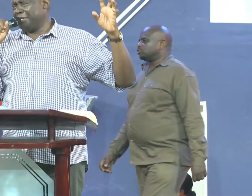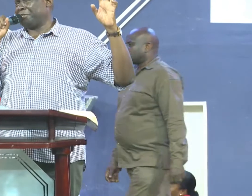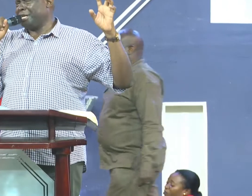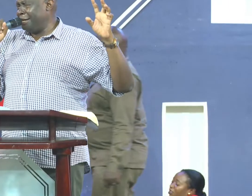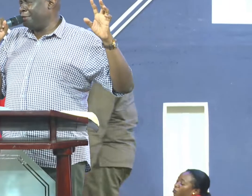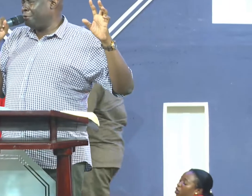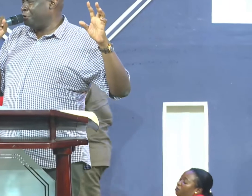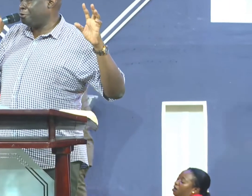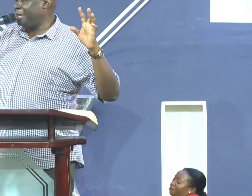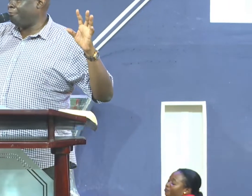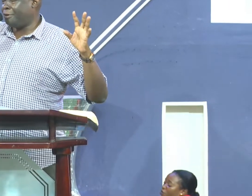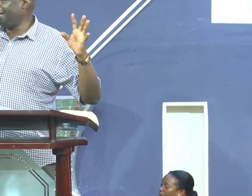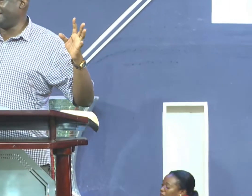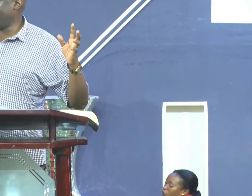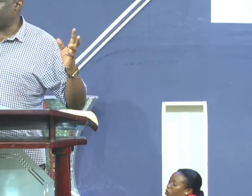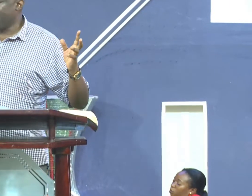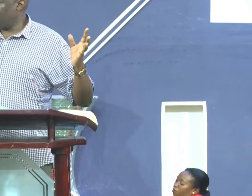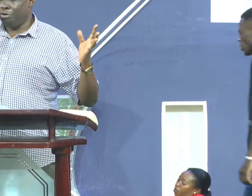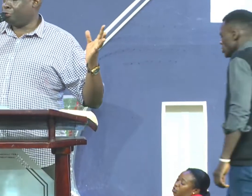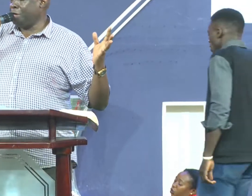ku maaso g'ebirowoozo byaffe